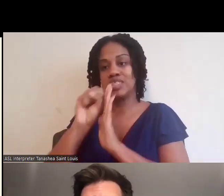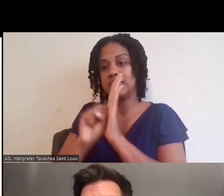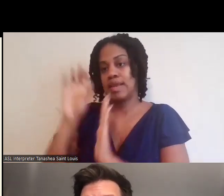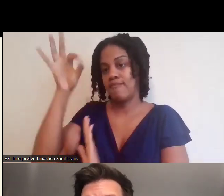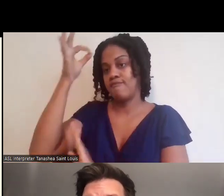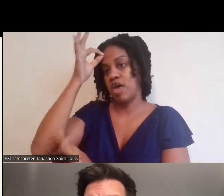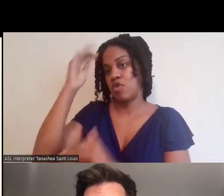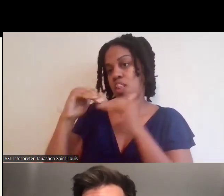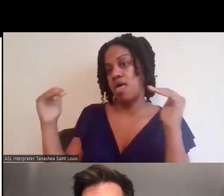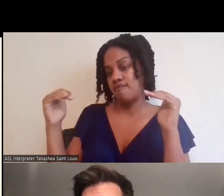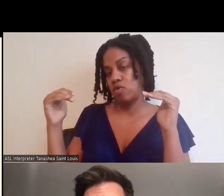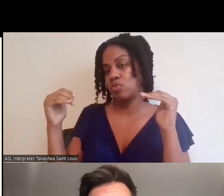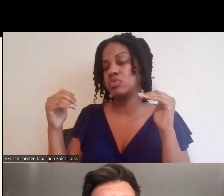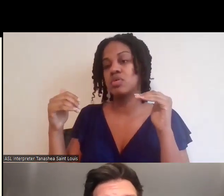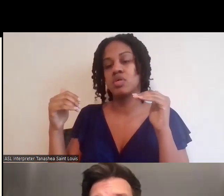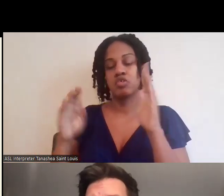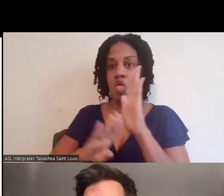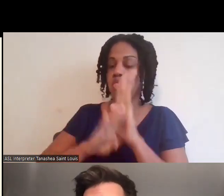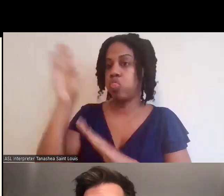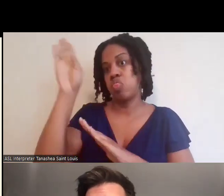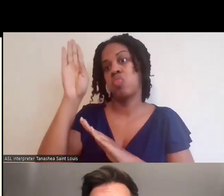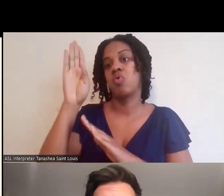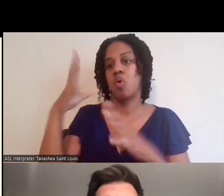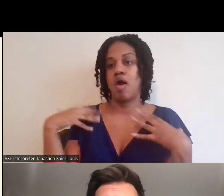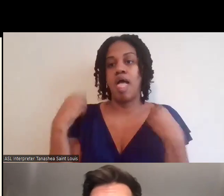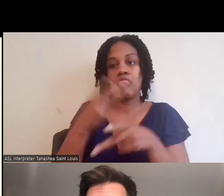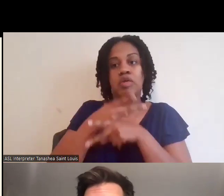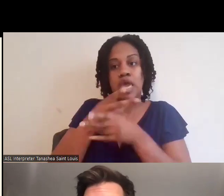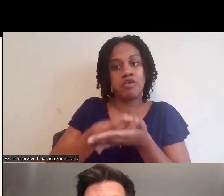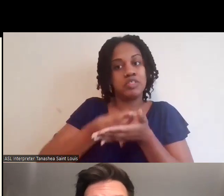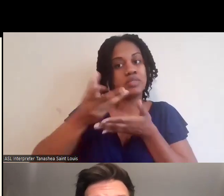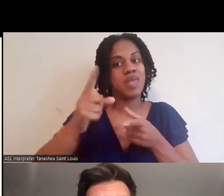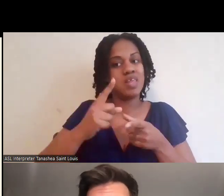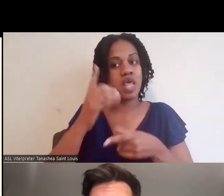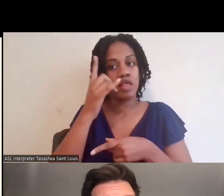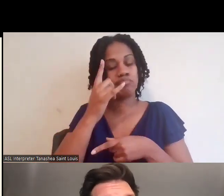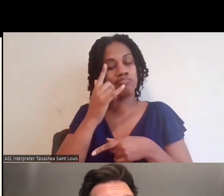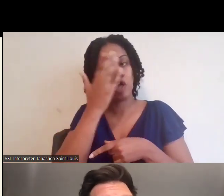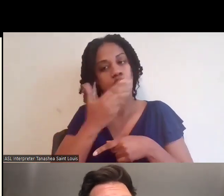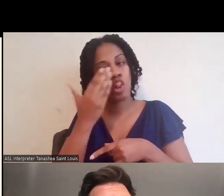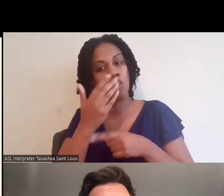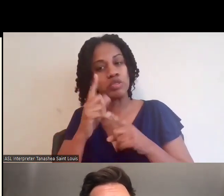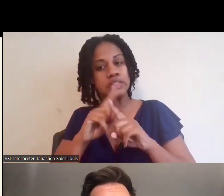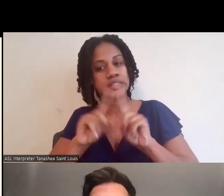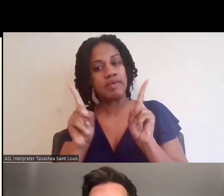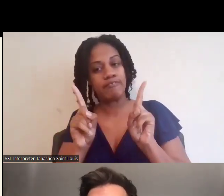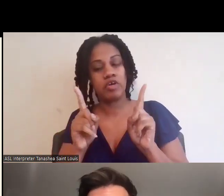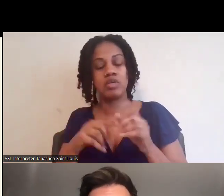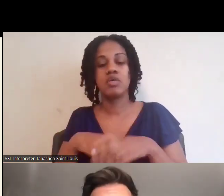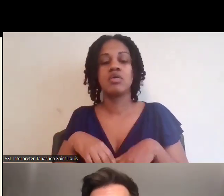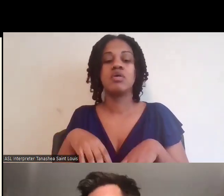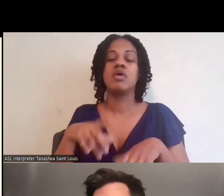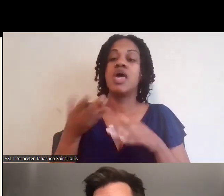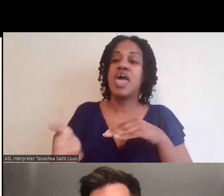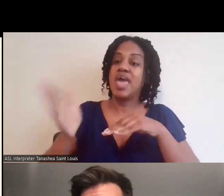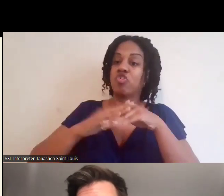as well, where there's been a surge in healthcare spending that looks very different maybe than a lot of social services spending. We're seeing an increase